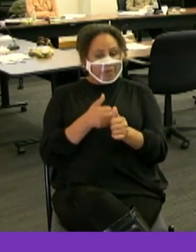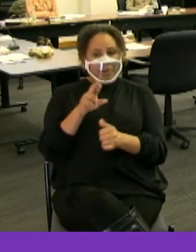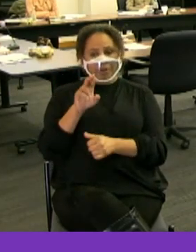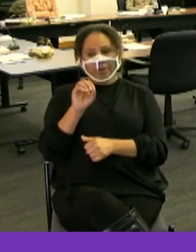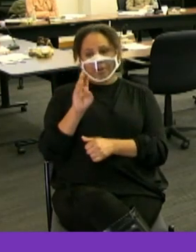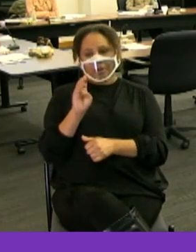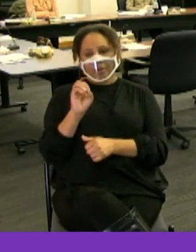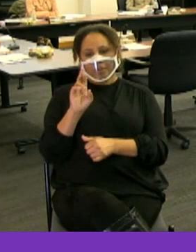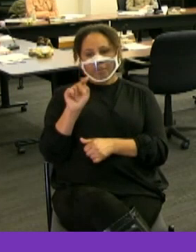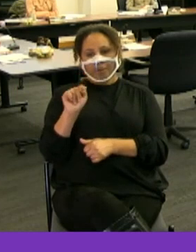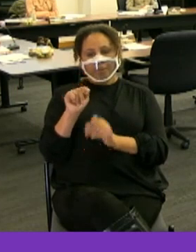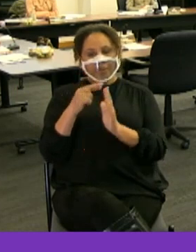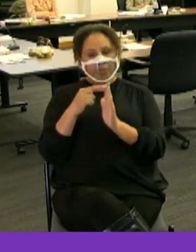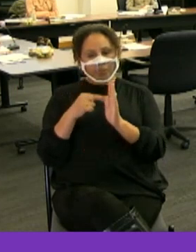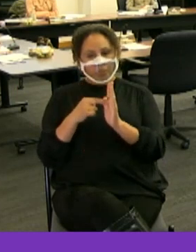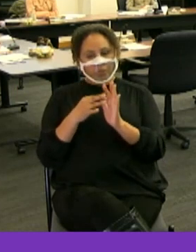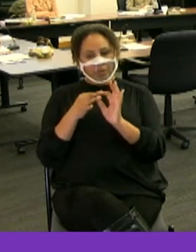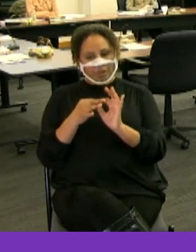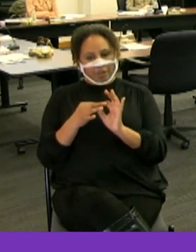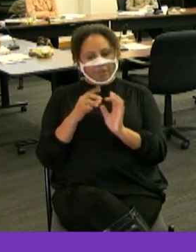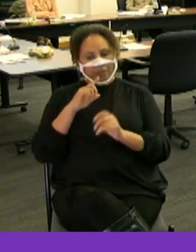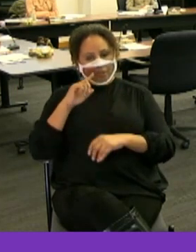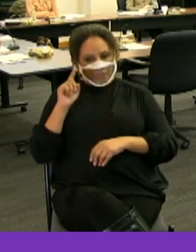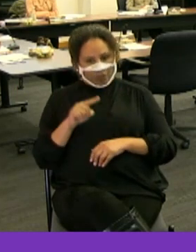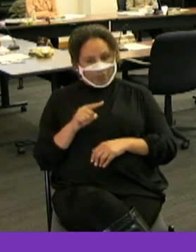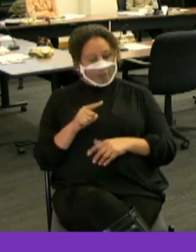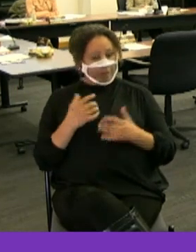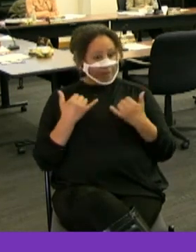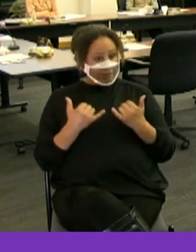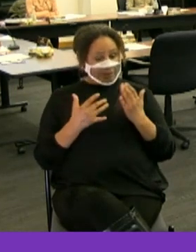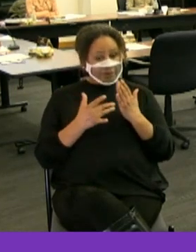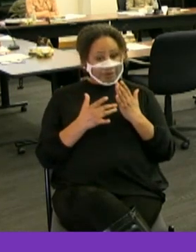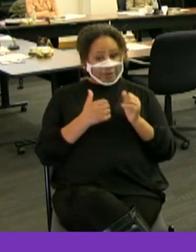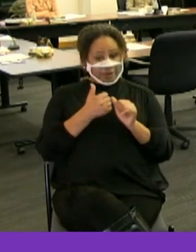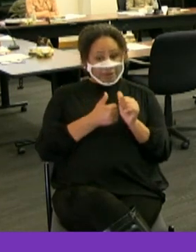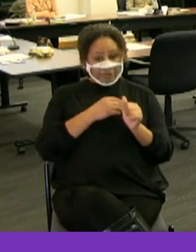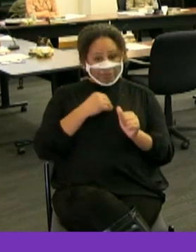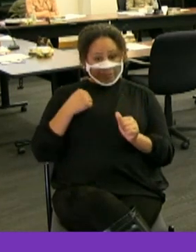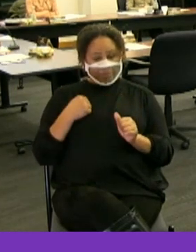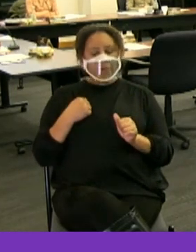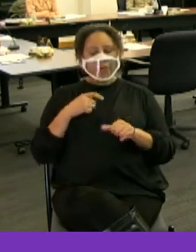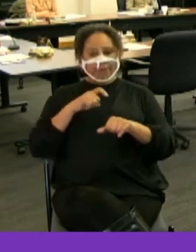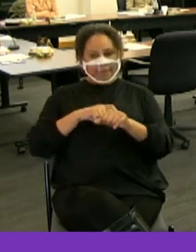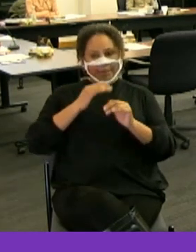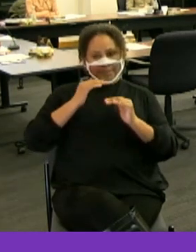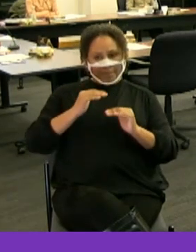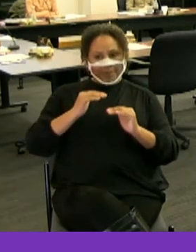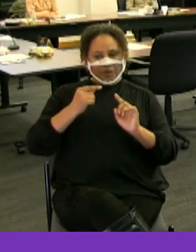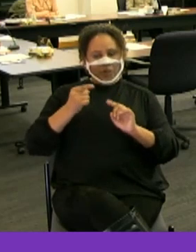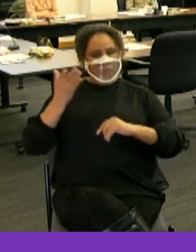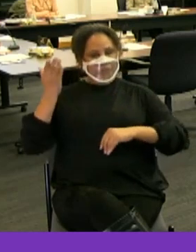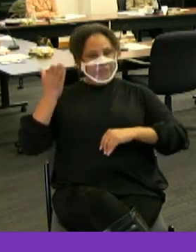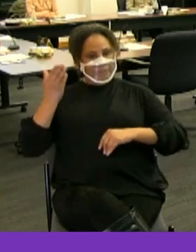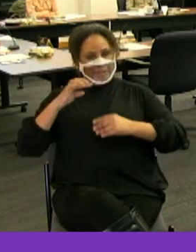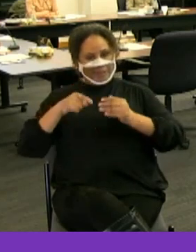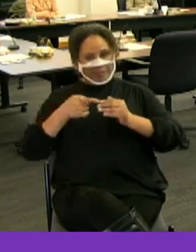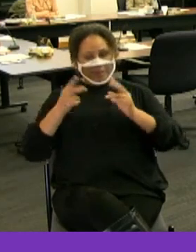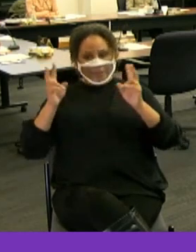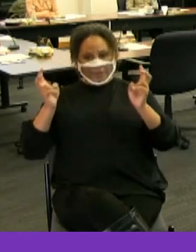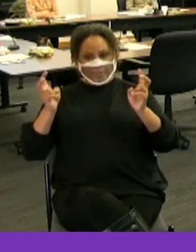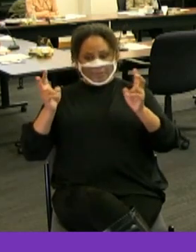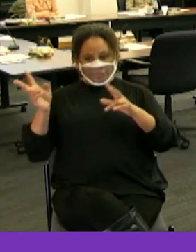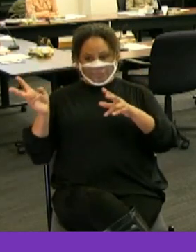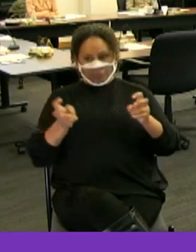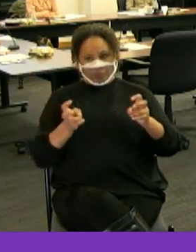it is supposed to go now, technically, is every member would get a certain amount of time to speak about the topic that is pulled